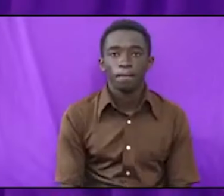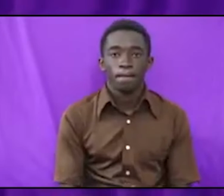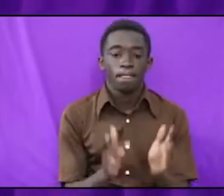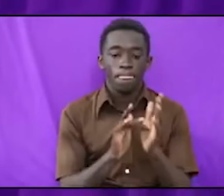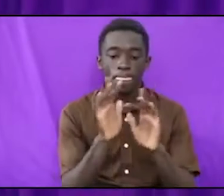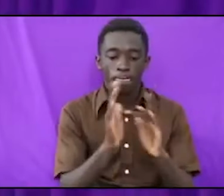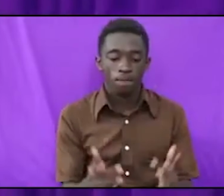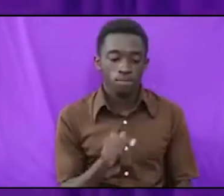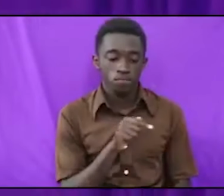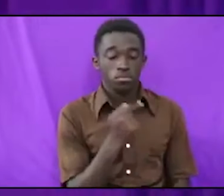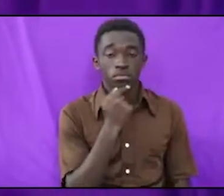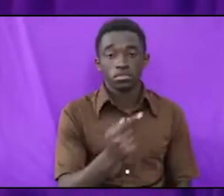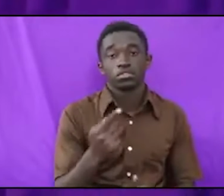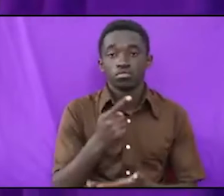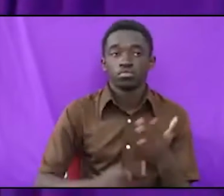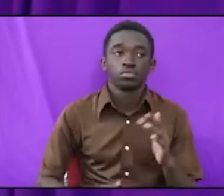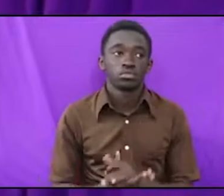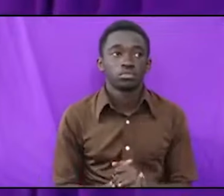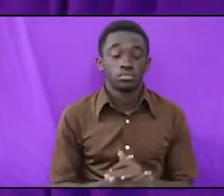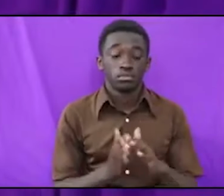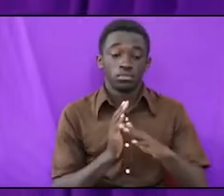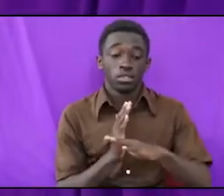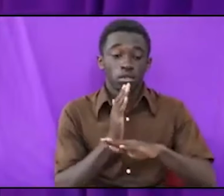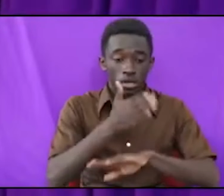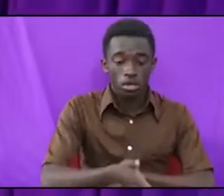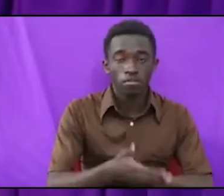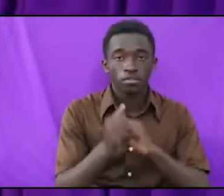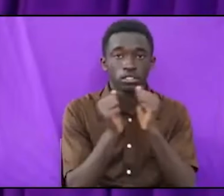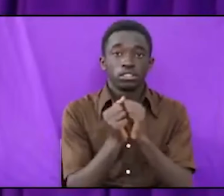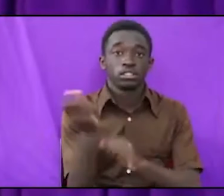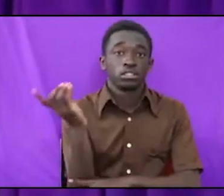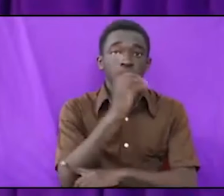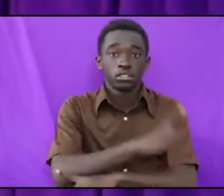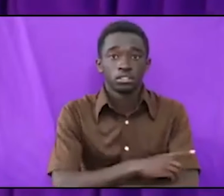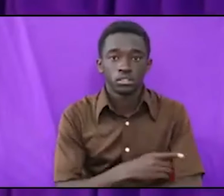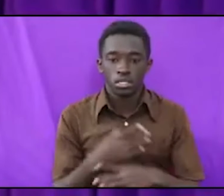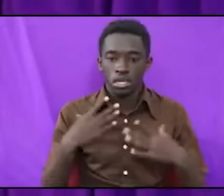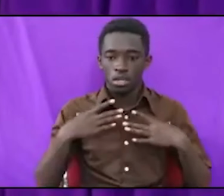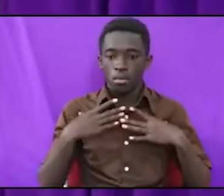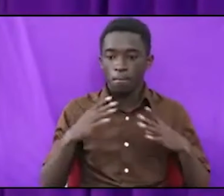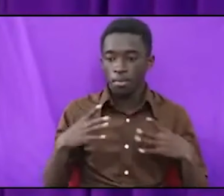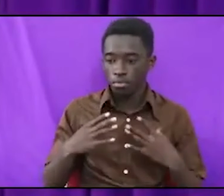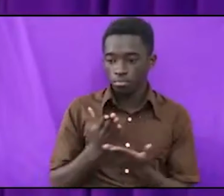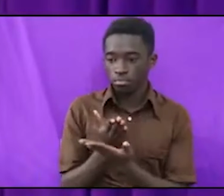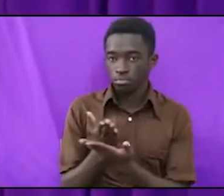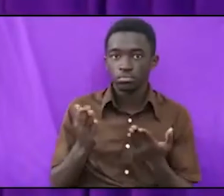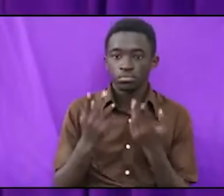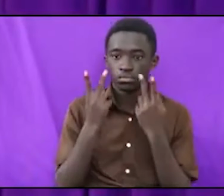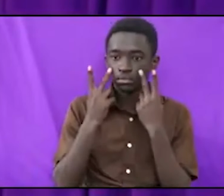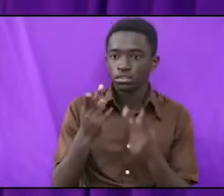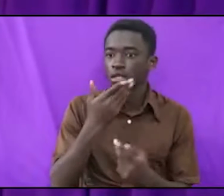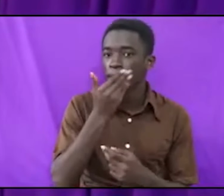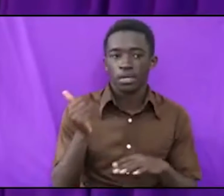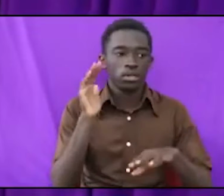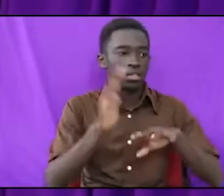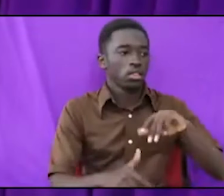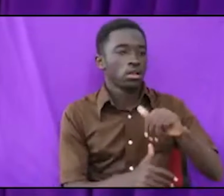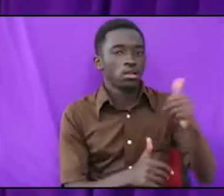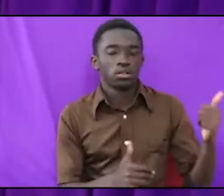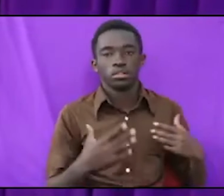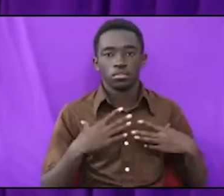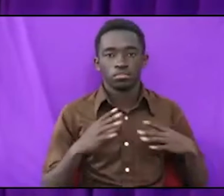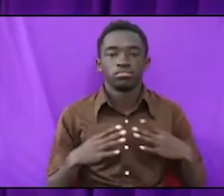records here that after the 10 days, they looked way better than everybody else.